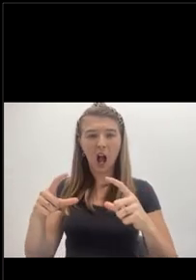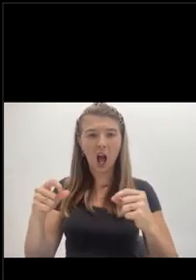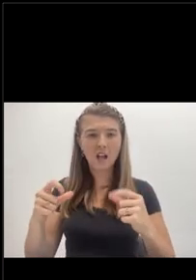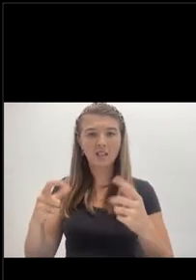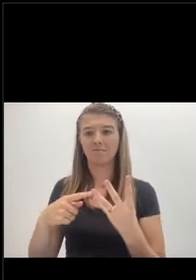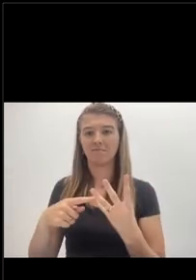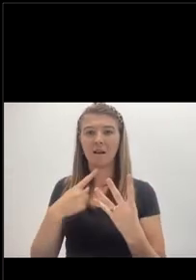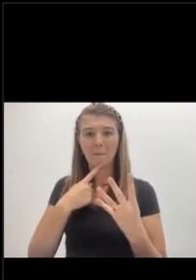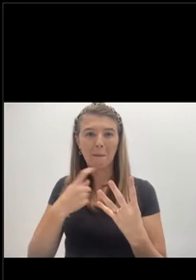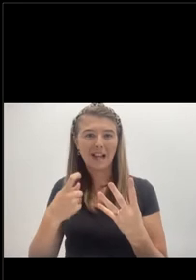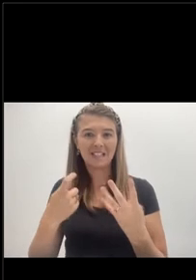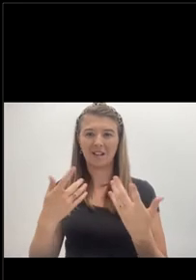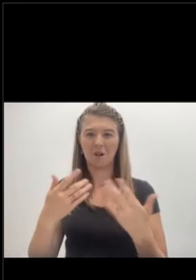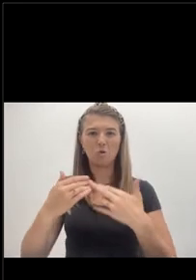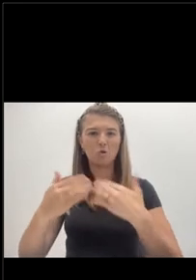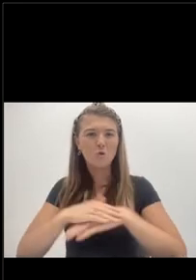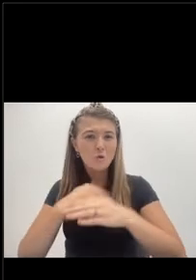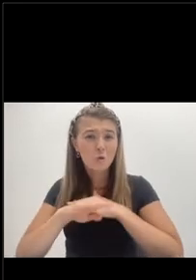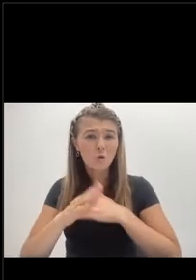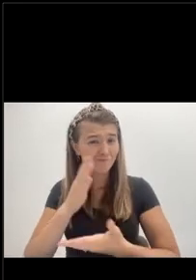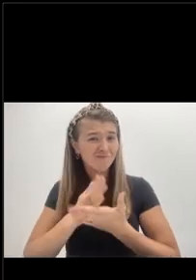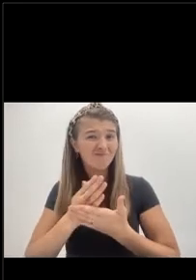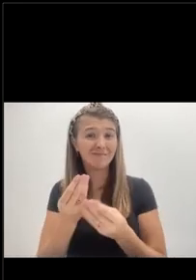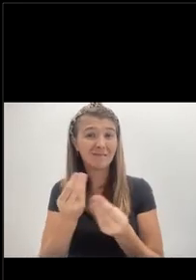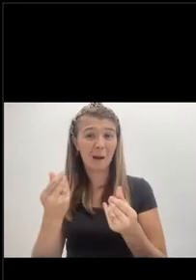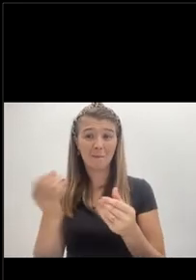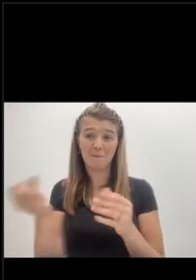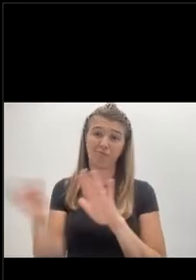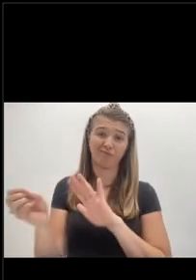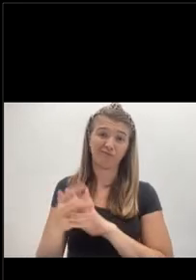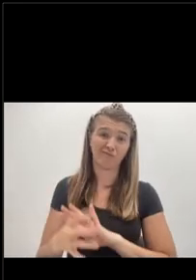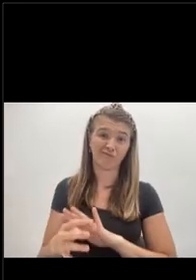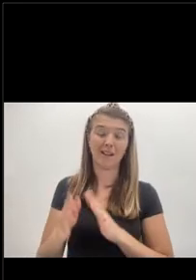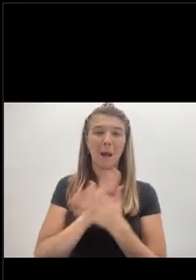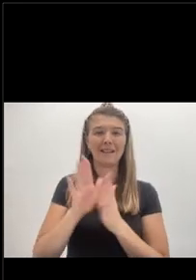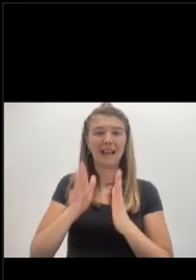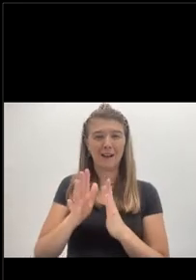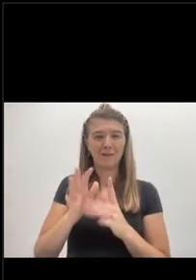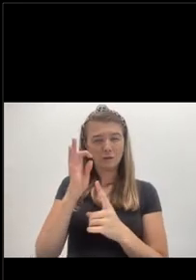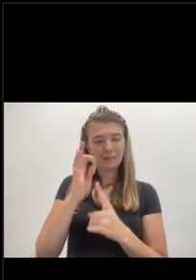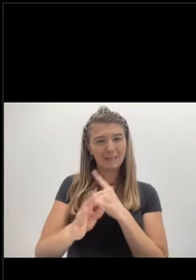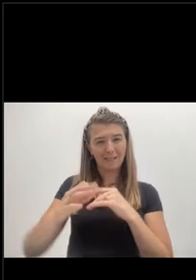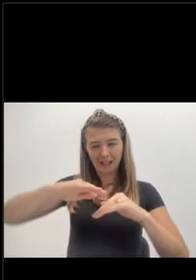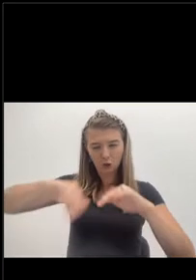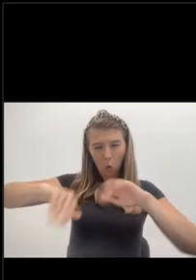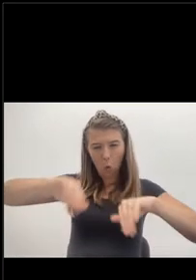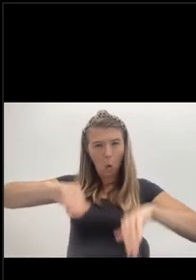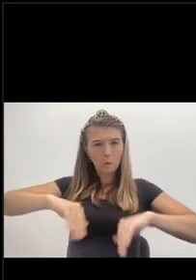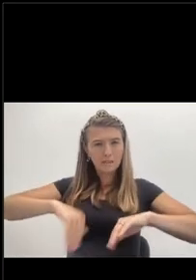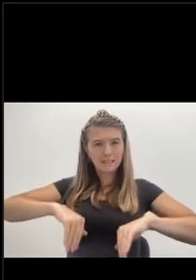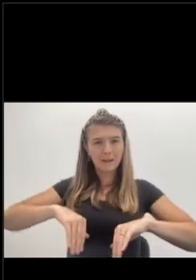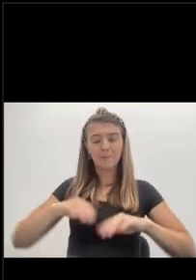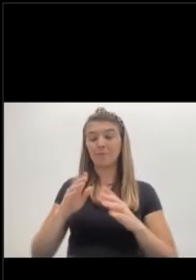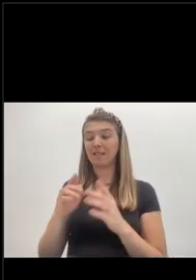shoes in some cases. So we have to try and employ particular sorting methods to remove all these issues and to remove the